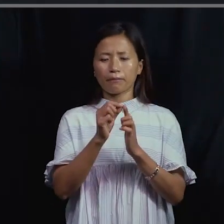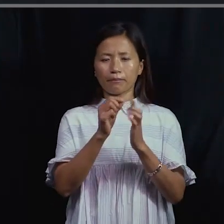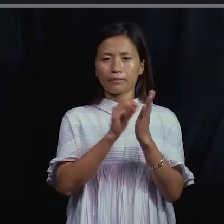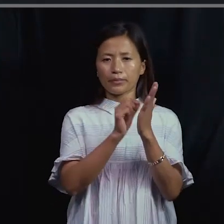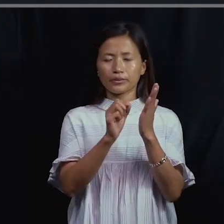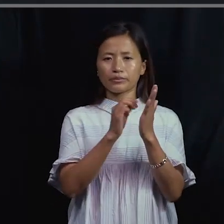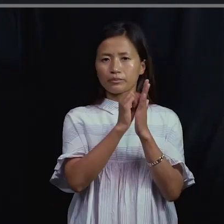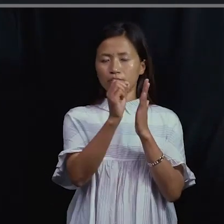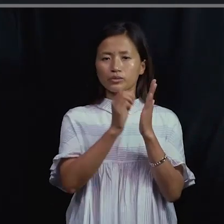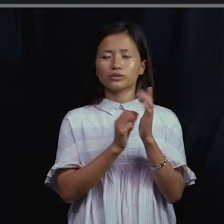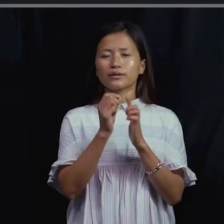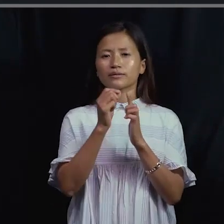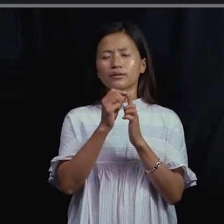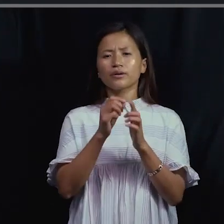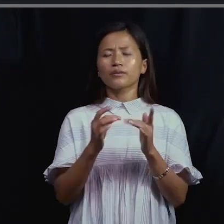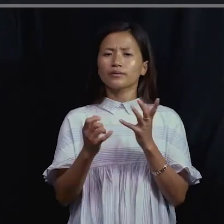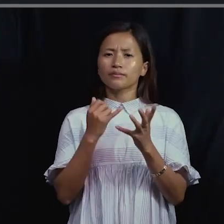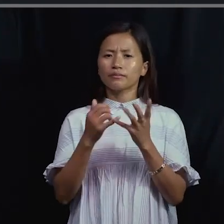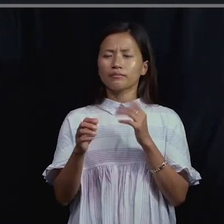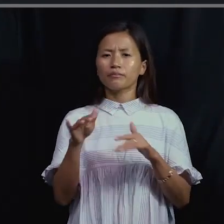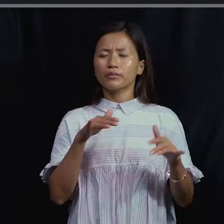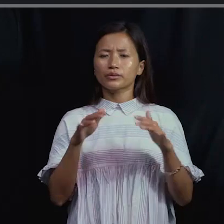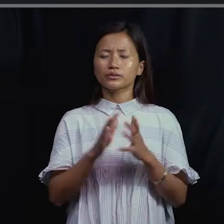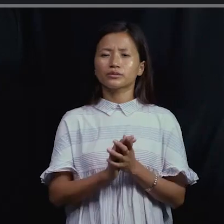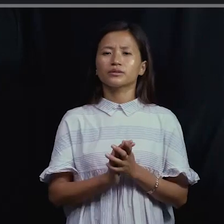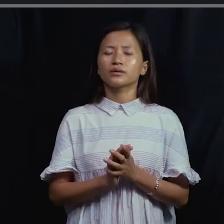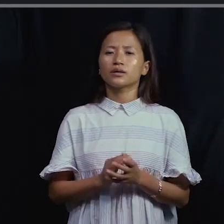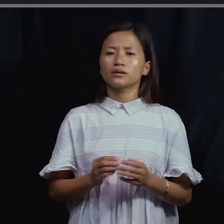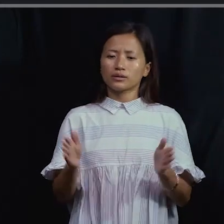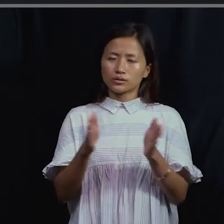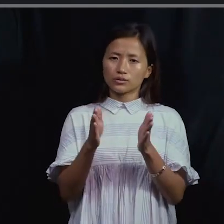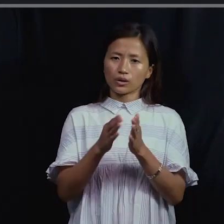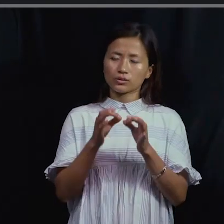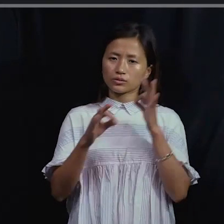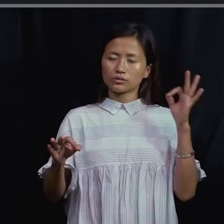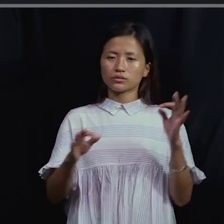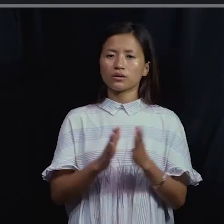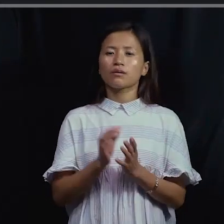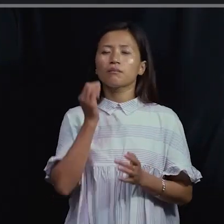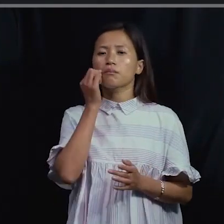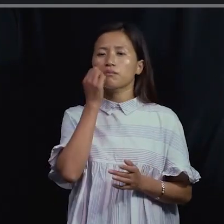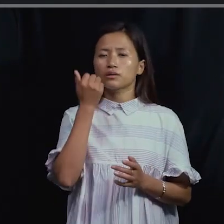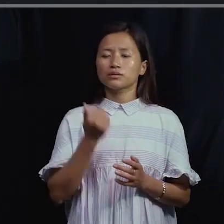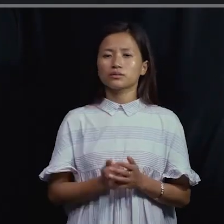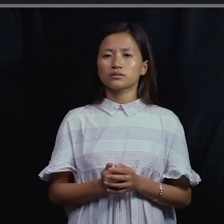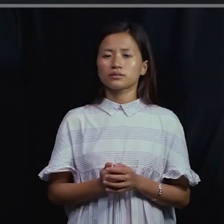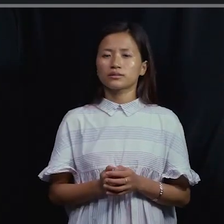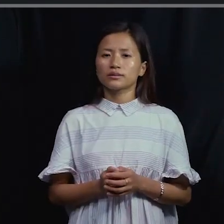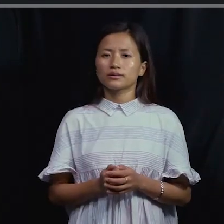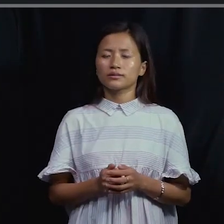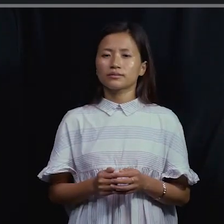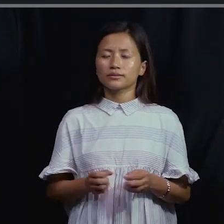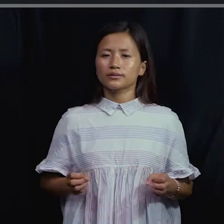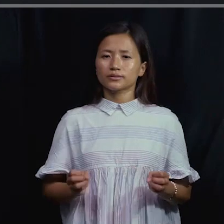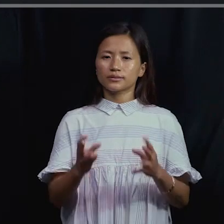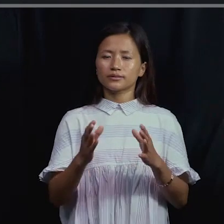example, drama. You must love to write short stories maybe, right? And then boys, they might